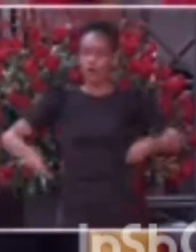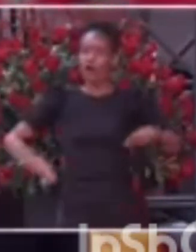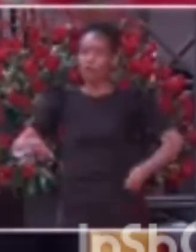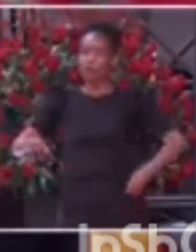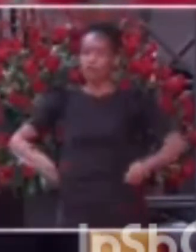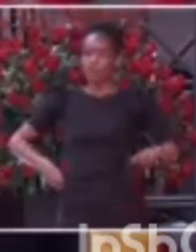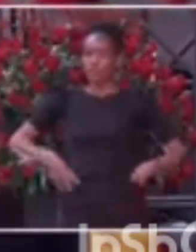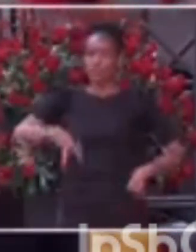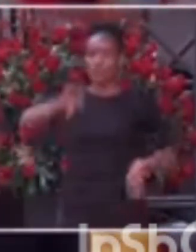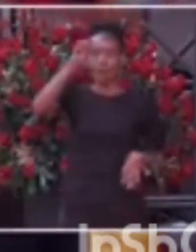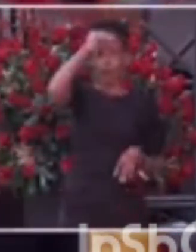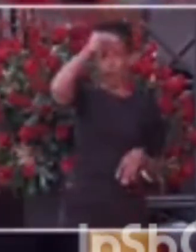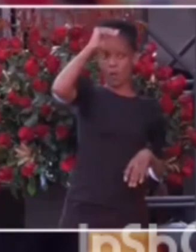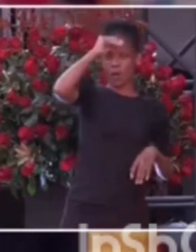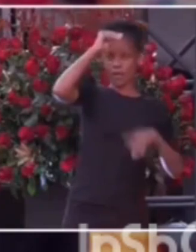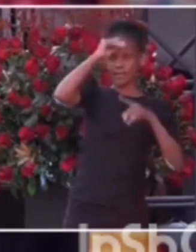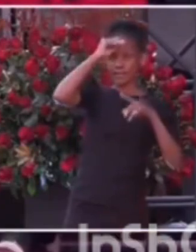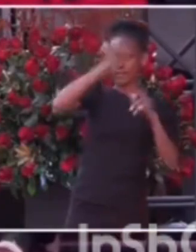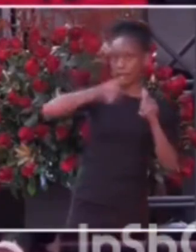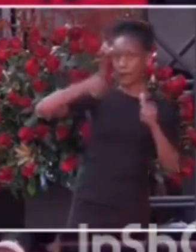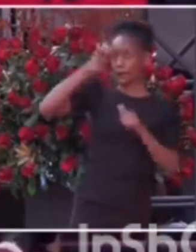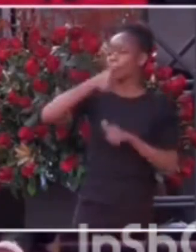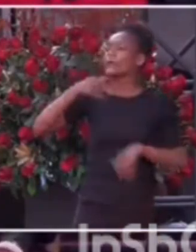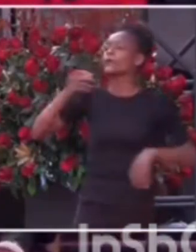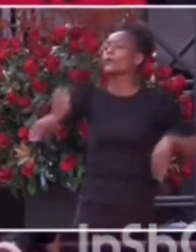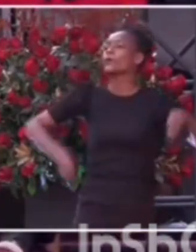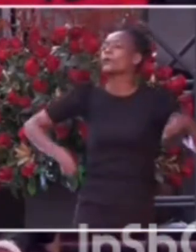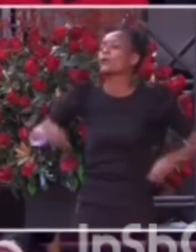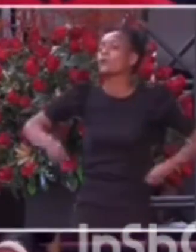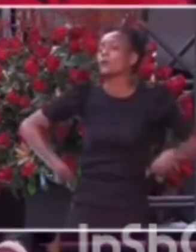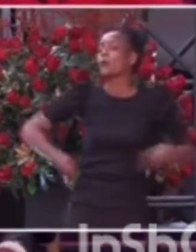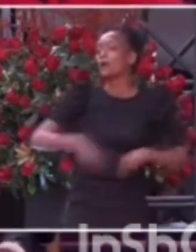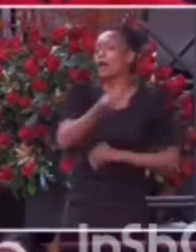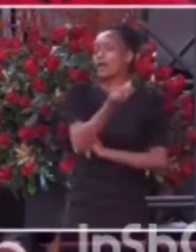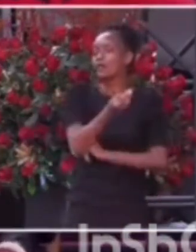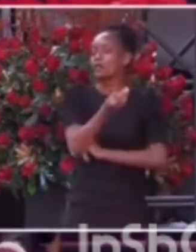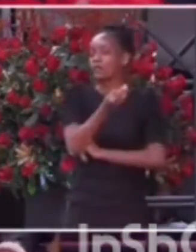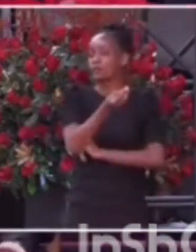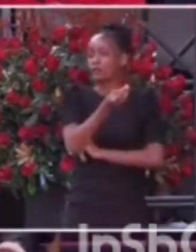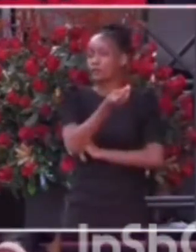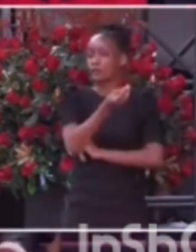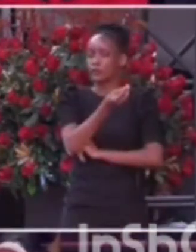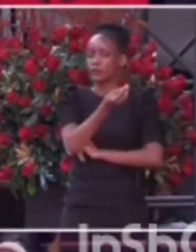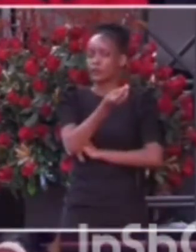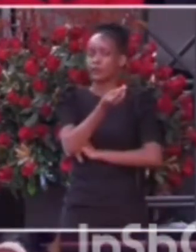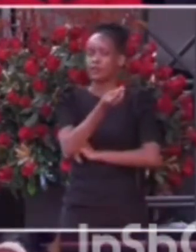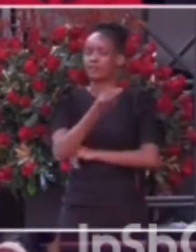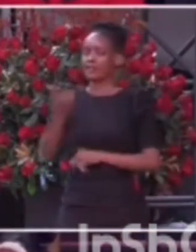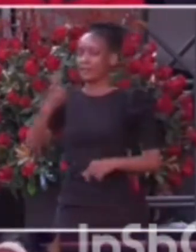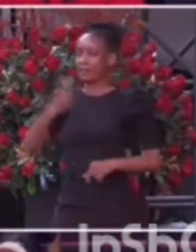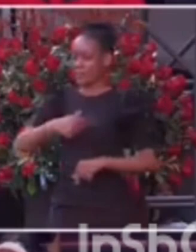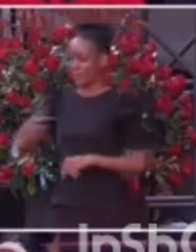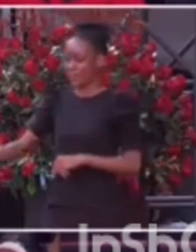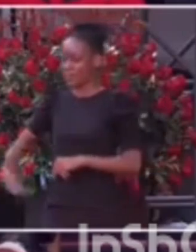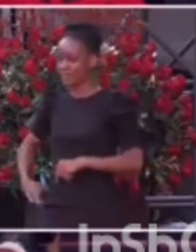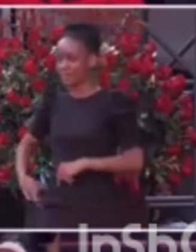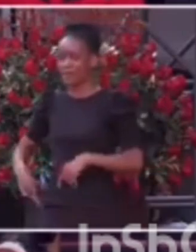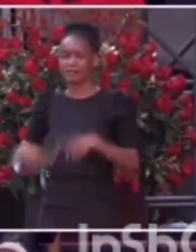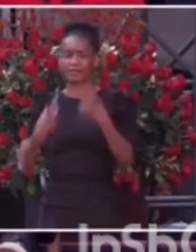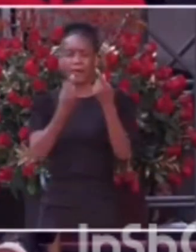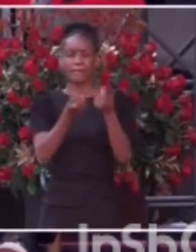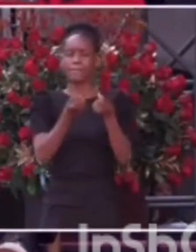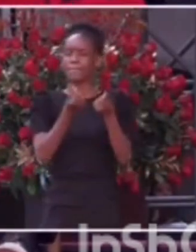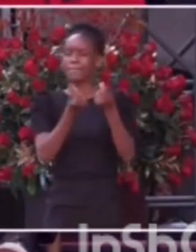the generals are corrupt. How can a president steal money and put money